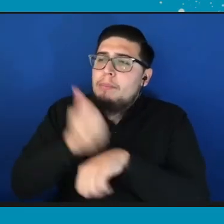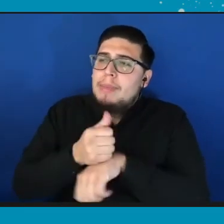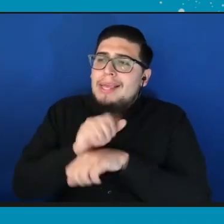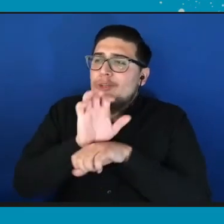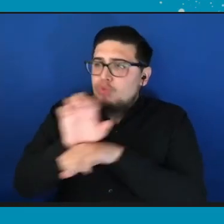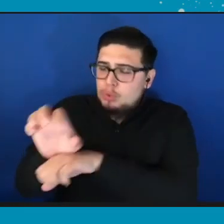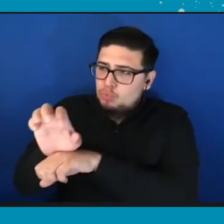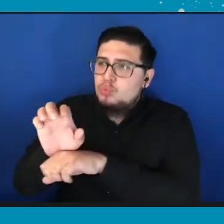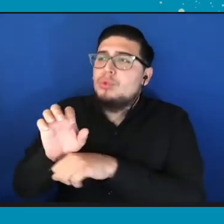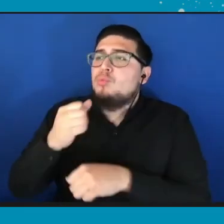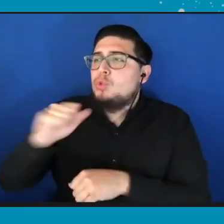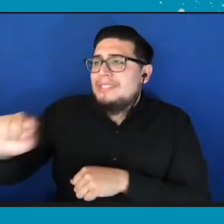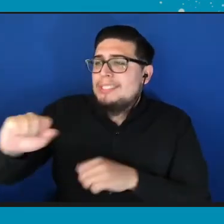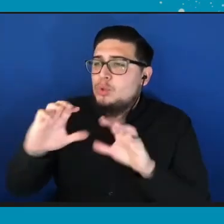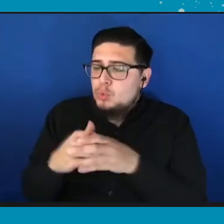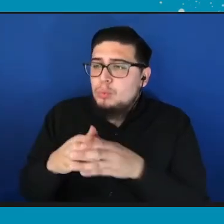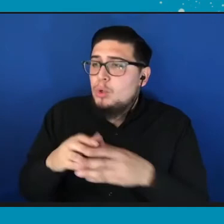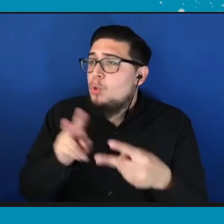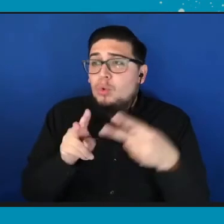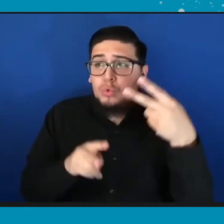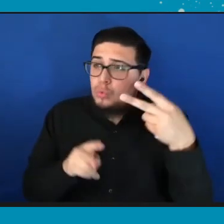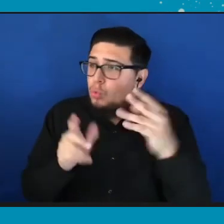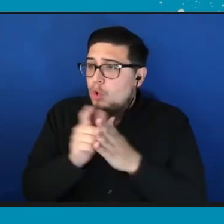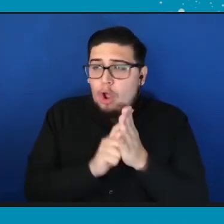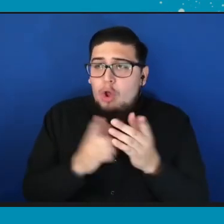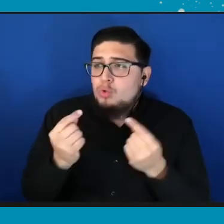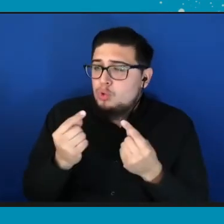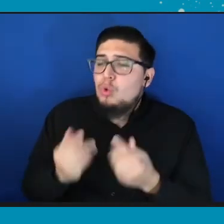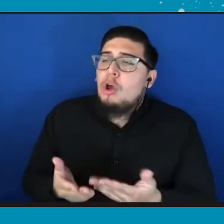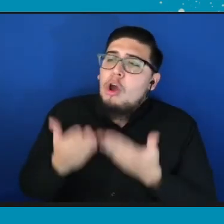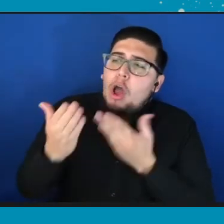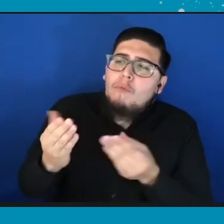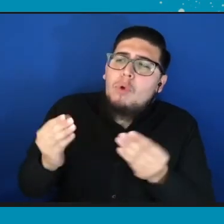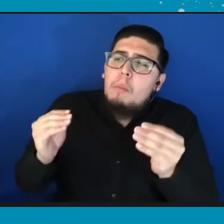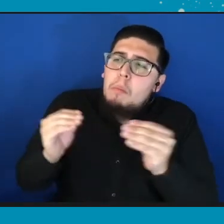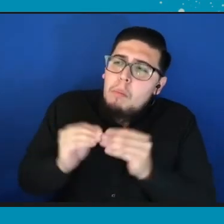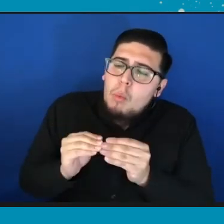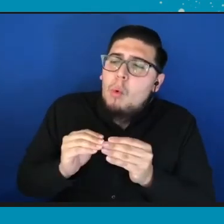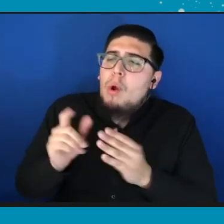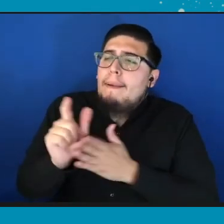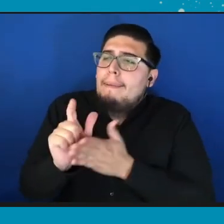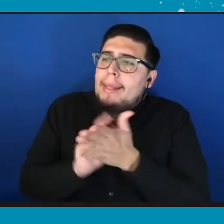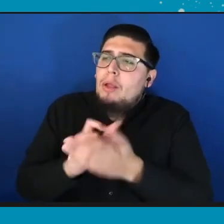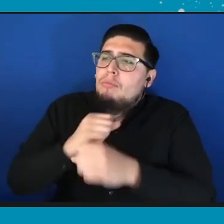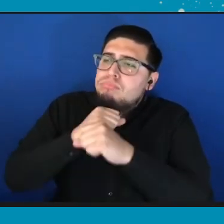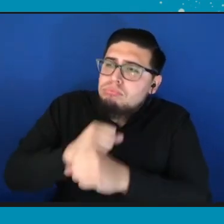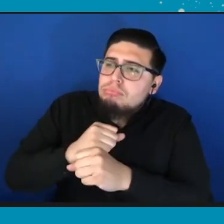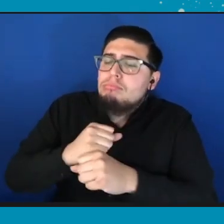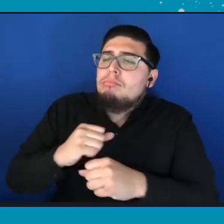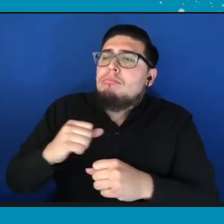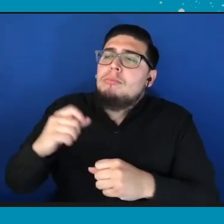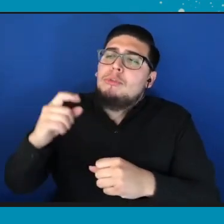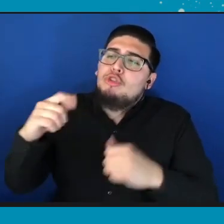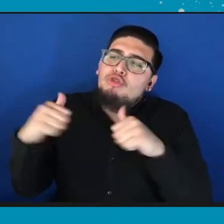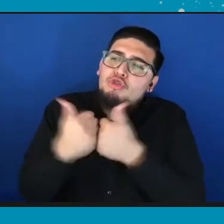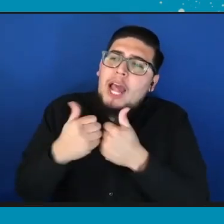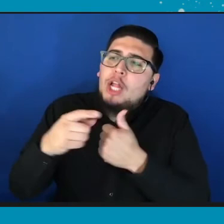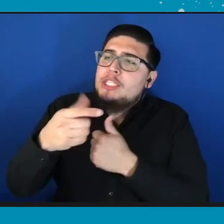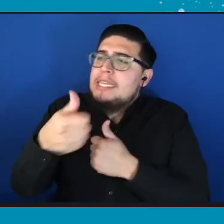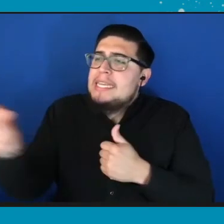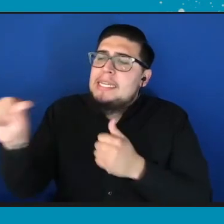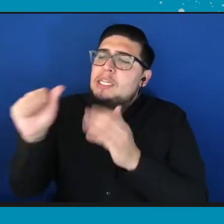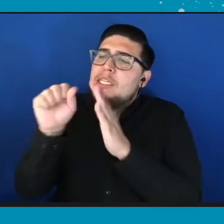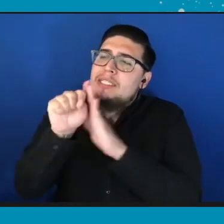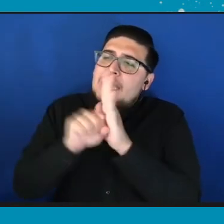what those two laws would do would offer more legal entry points to challenge state laws that are undermining